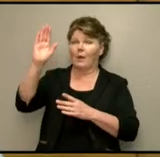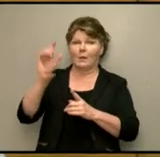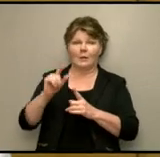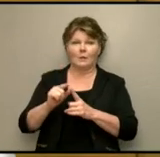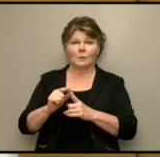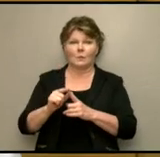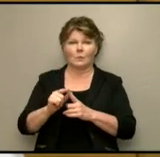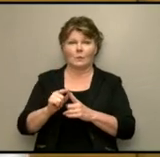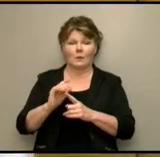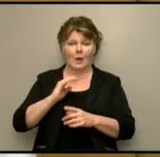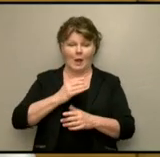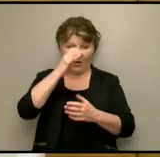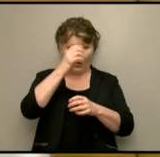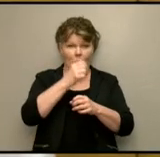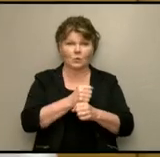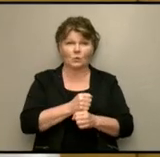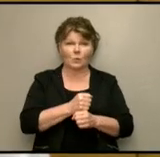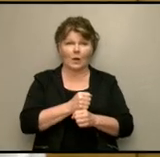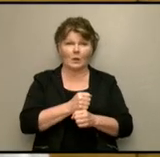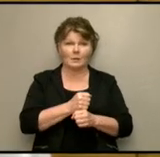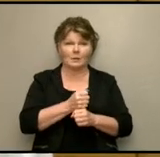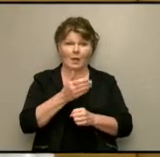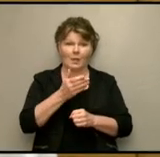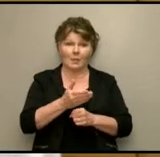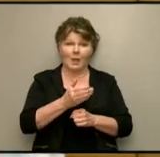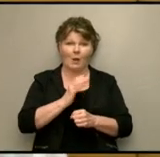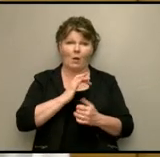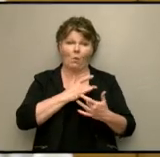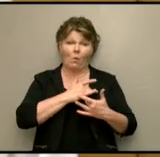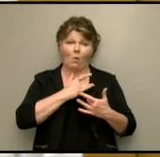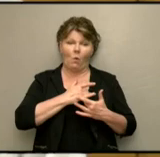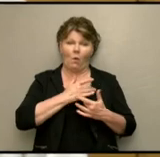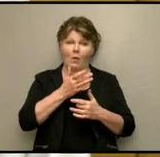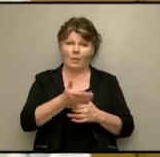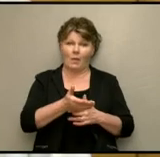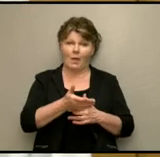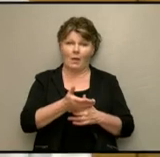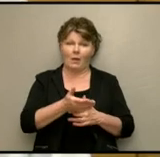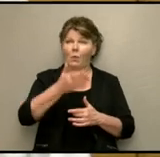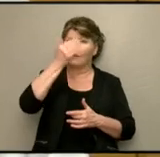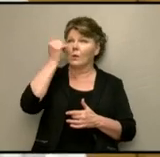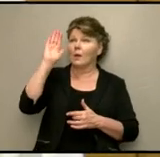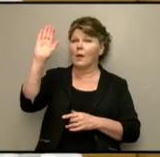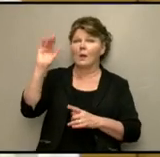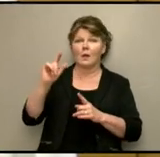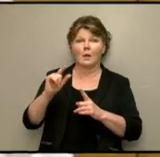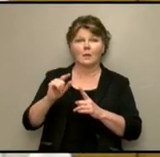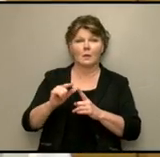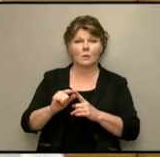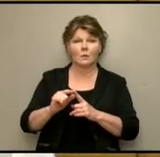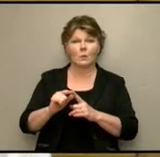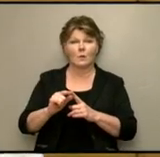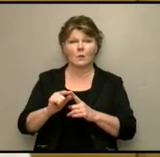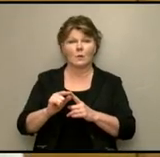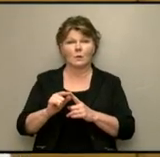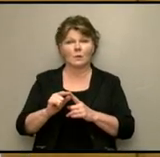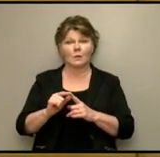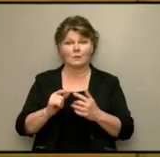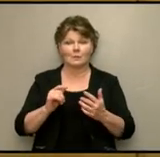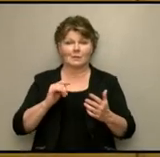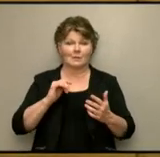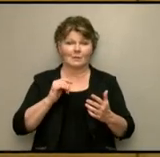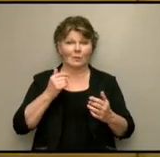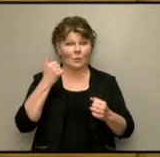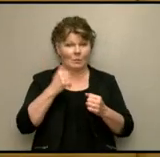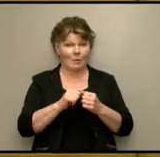our trust lies, that's where our heart is. And we forget his words, that none of our so-called treasure on